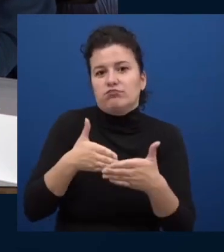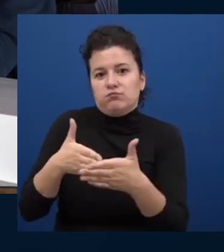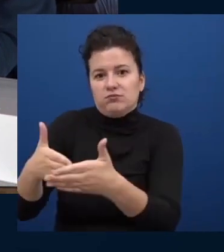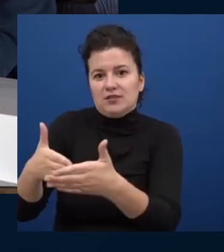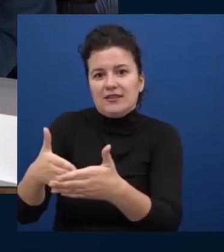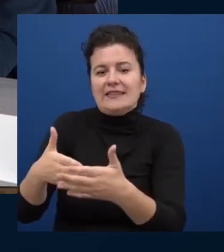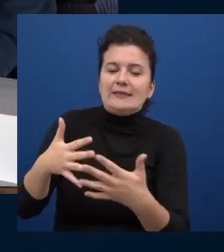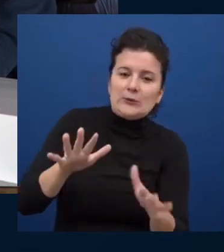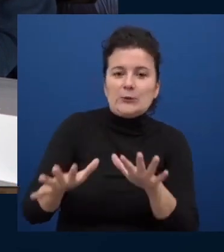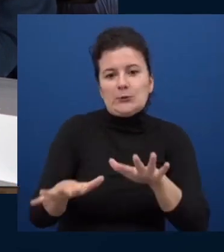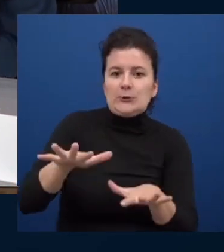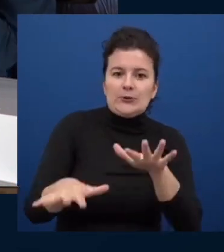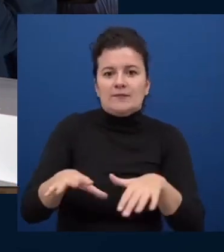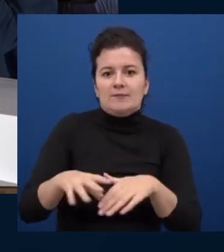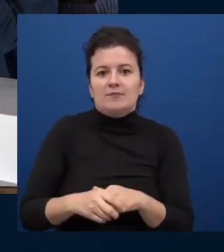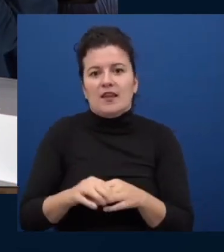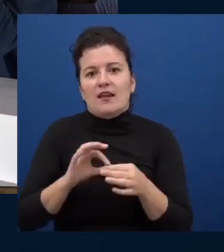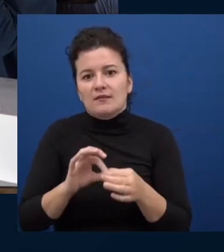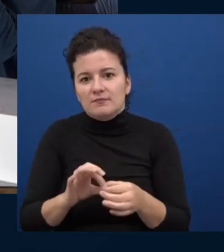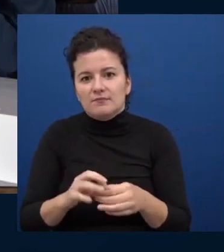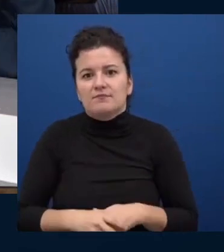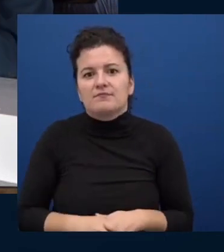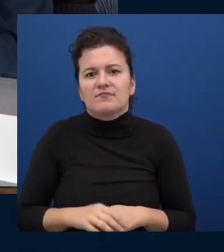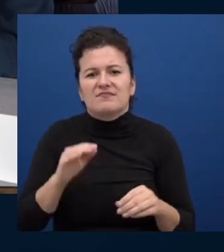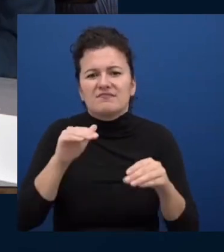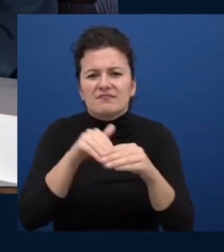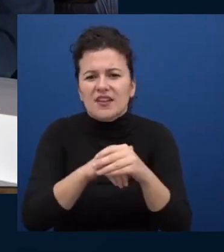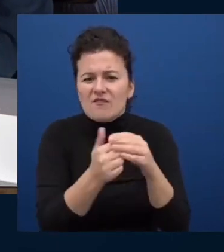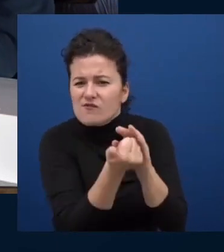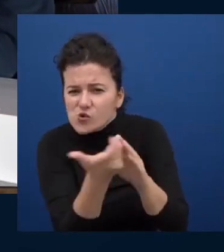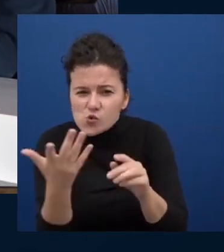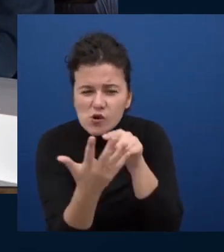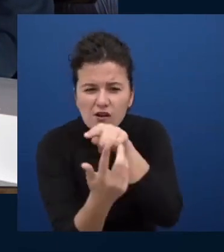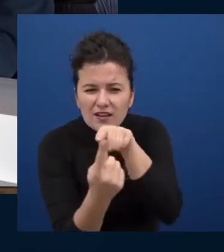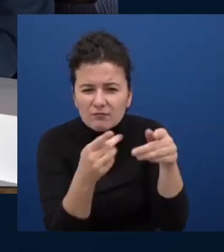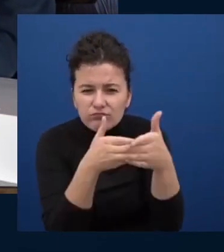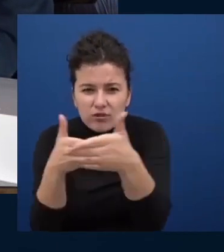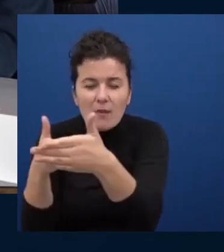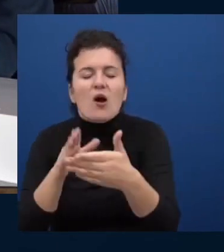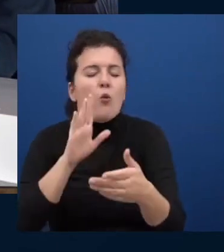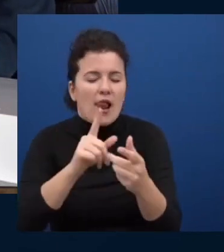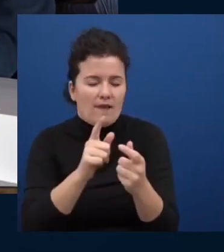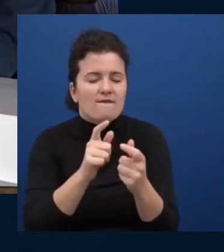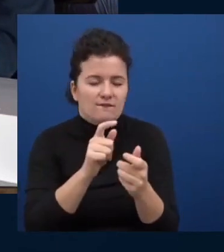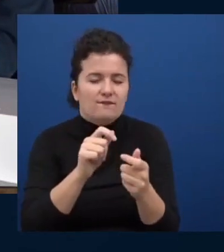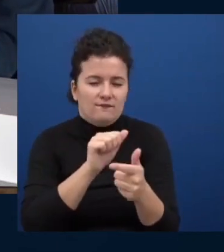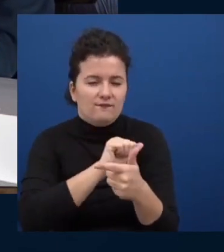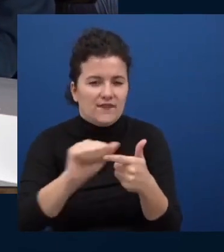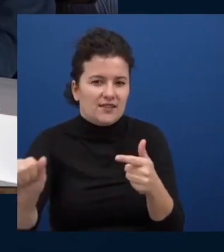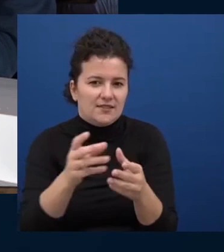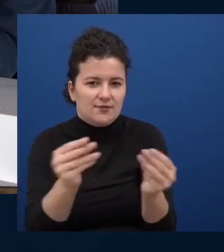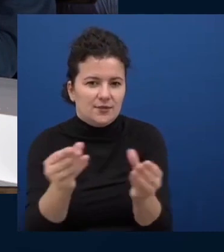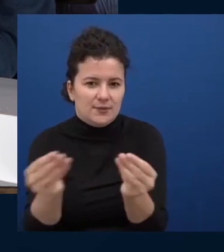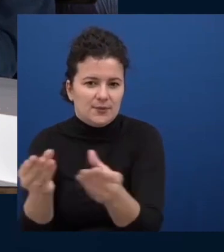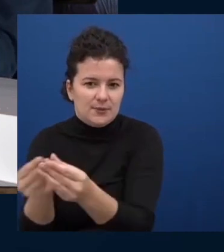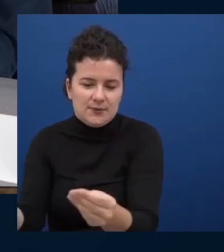third-party dependencies like image shop, but I'm sure these will be fixed. Great. Yeah,